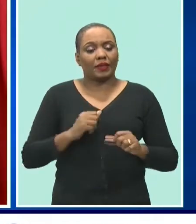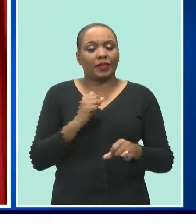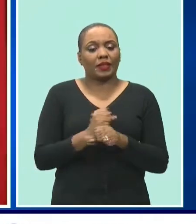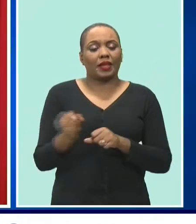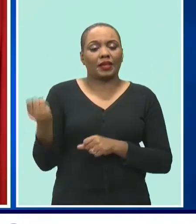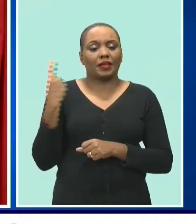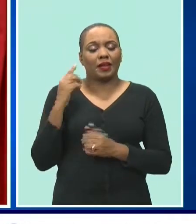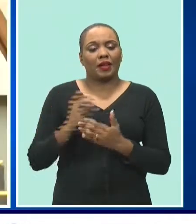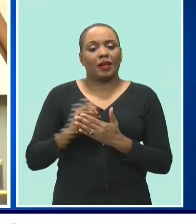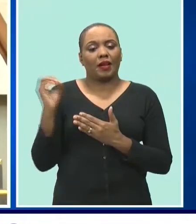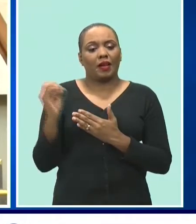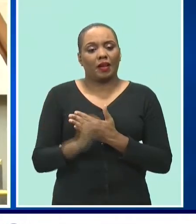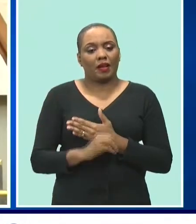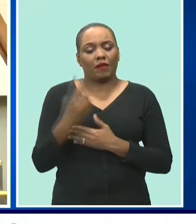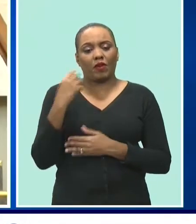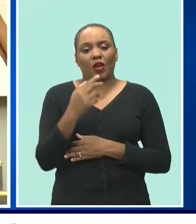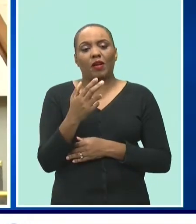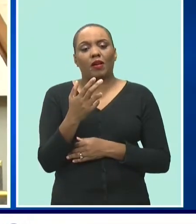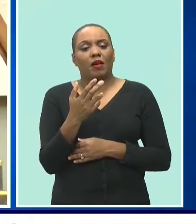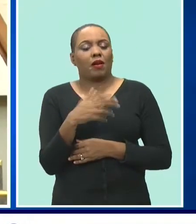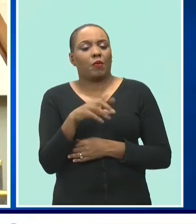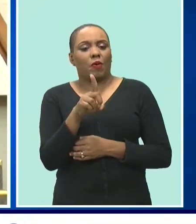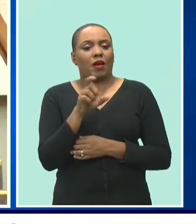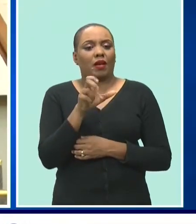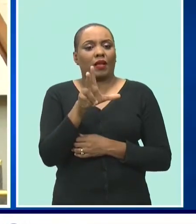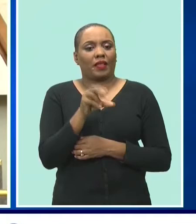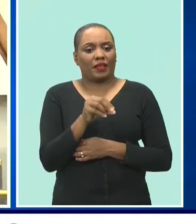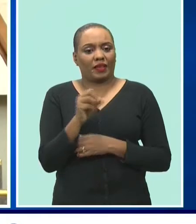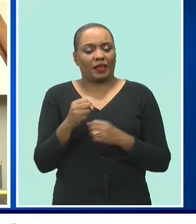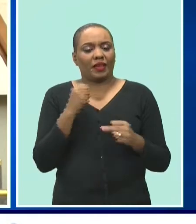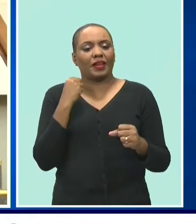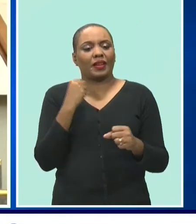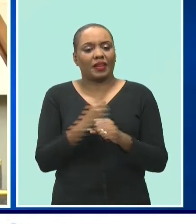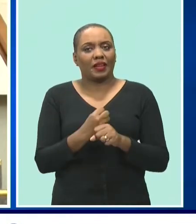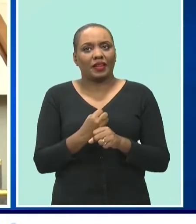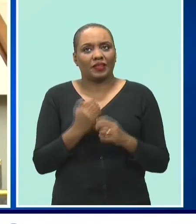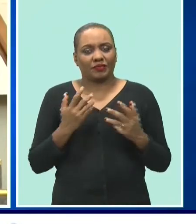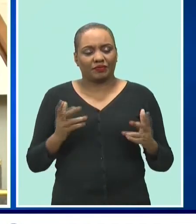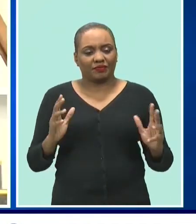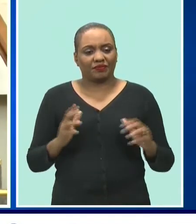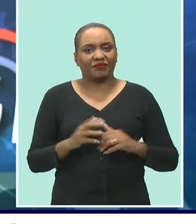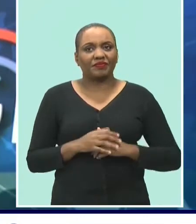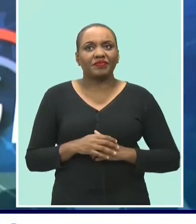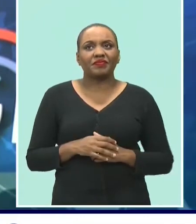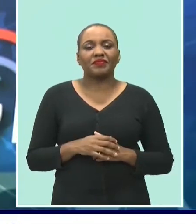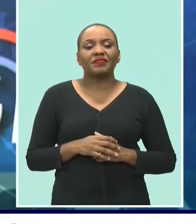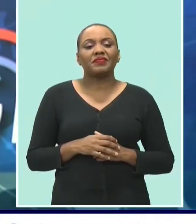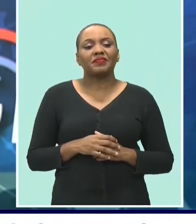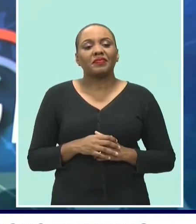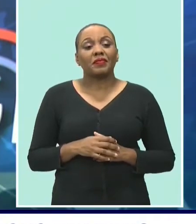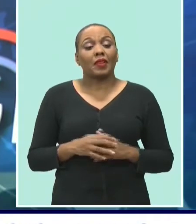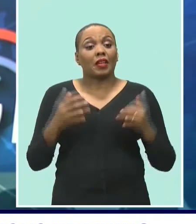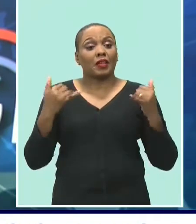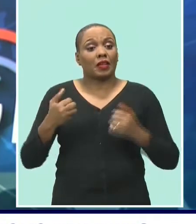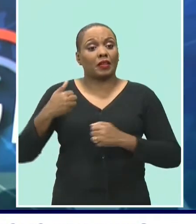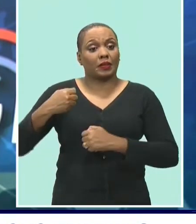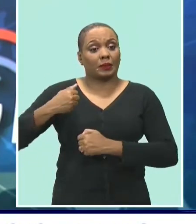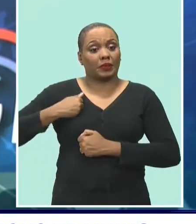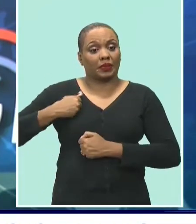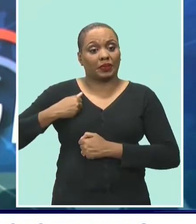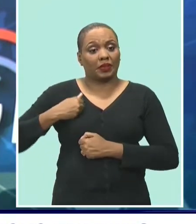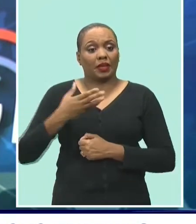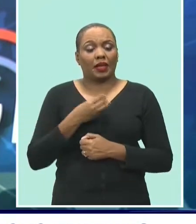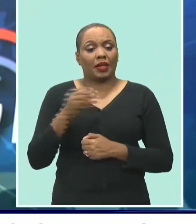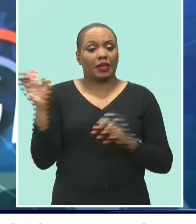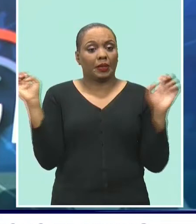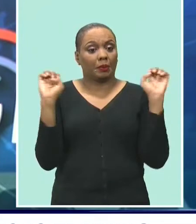to commemorate 13 decades of existence. Aaliyah Briggs, CBC News. Thanks very much, Aaliyah.